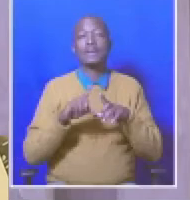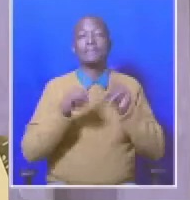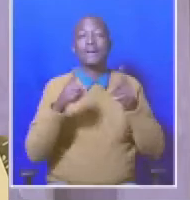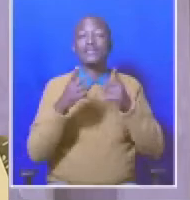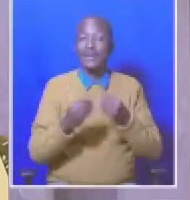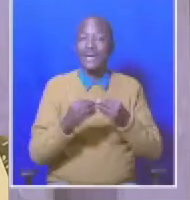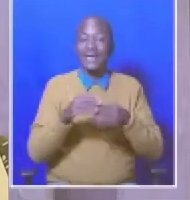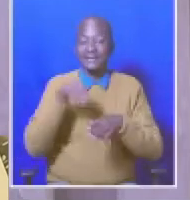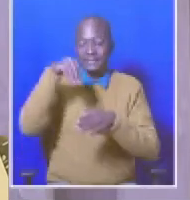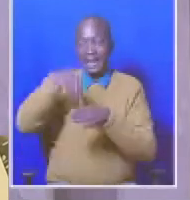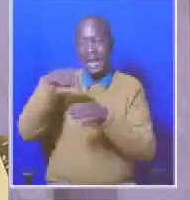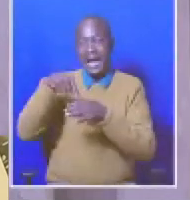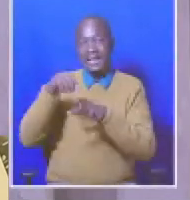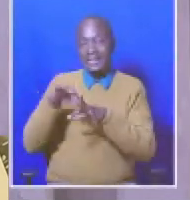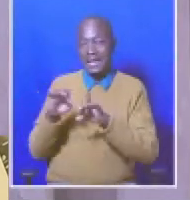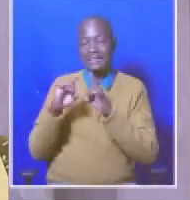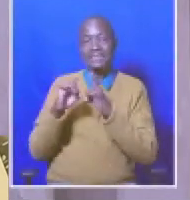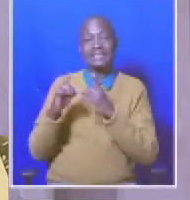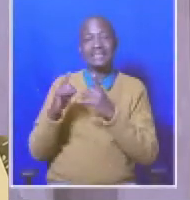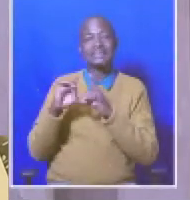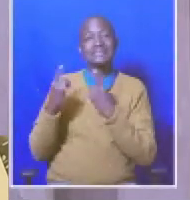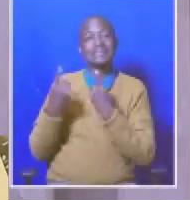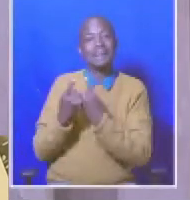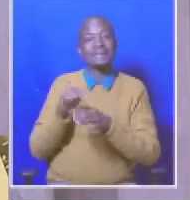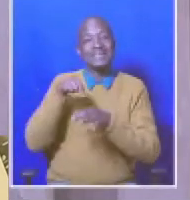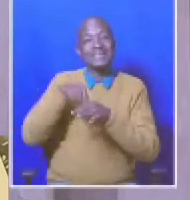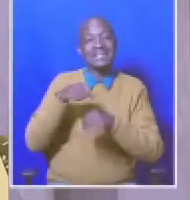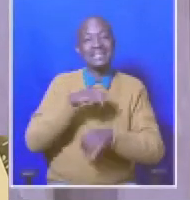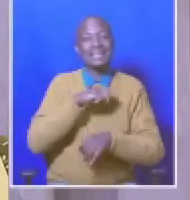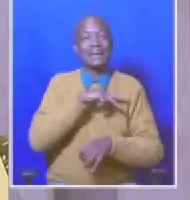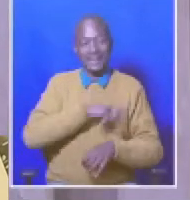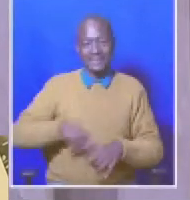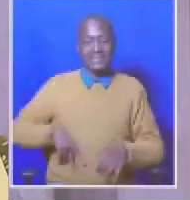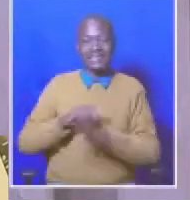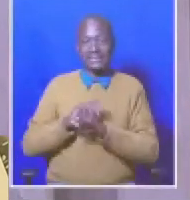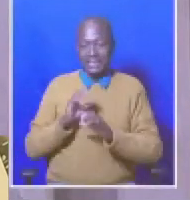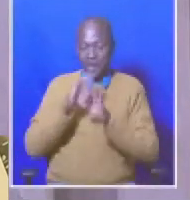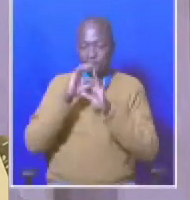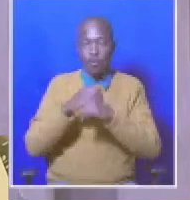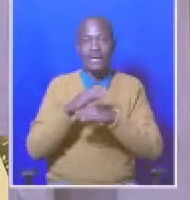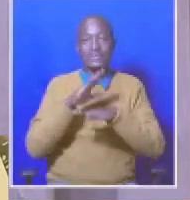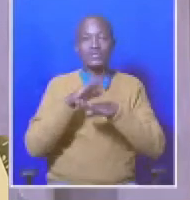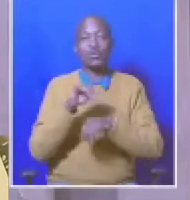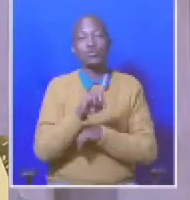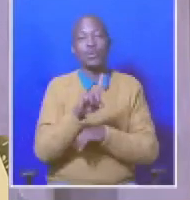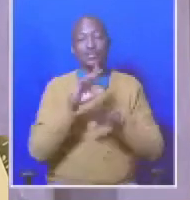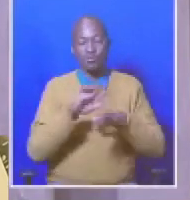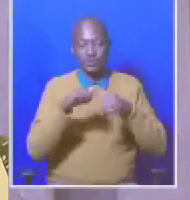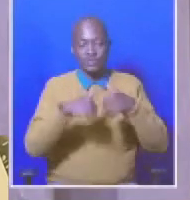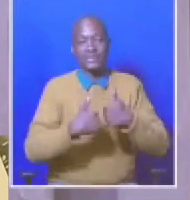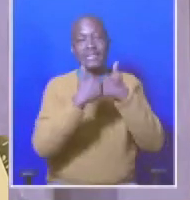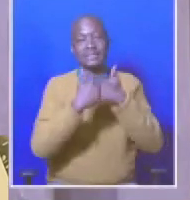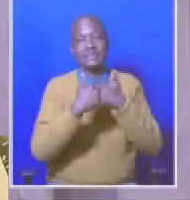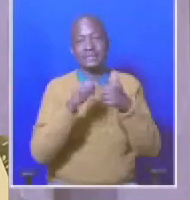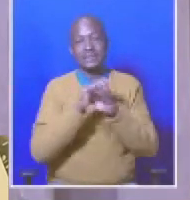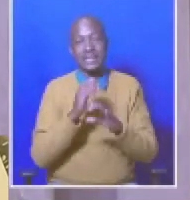divisions in the presidency that are particularly focusing on challenges that are facing young